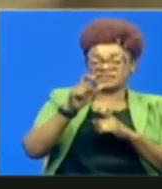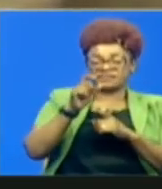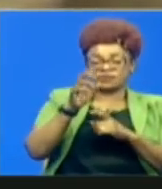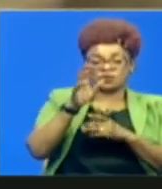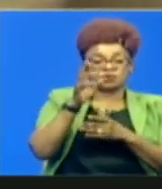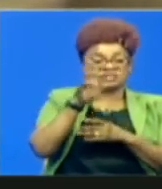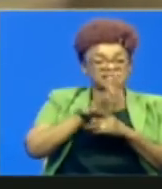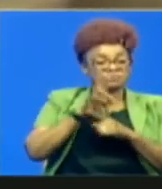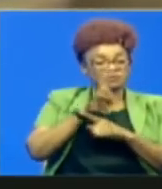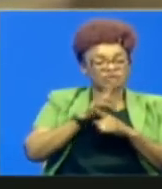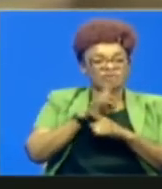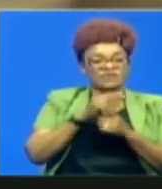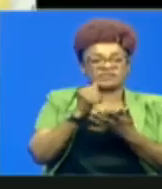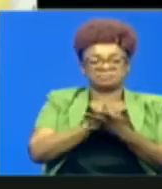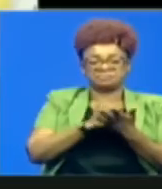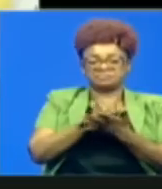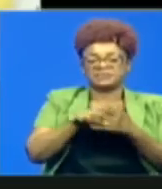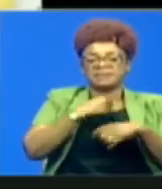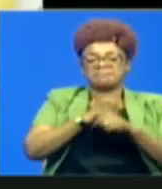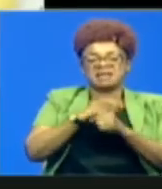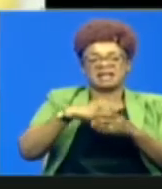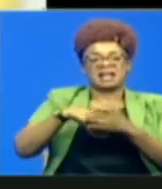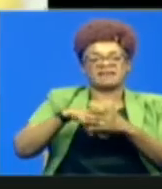aflatoxin leads to liver damage.